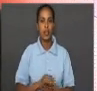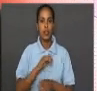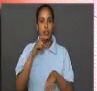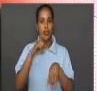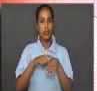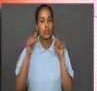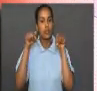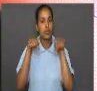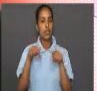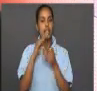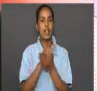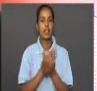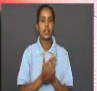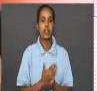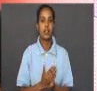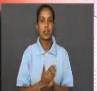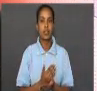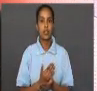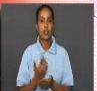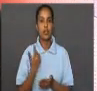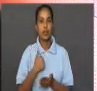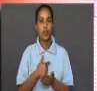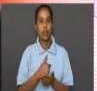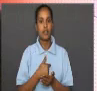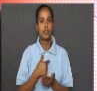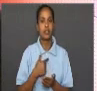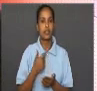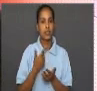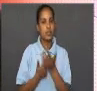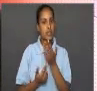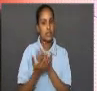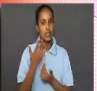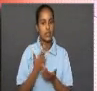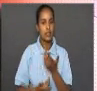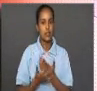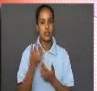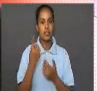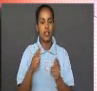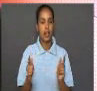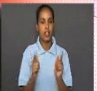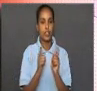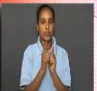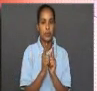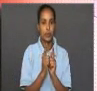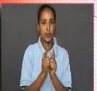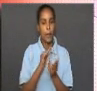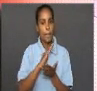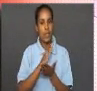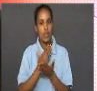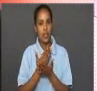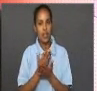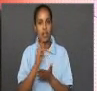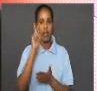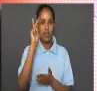During today's lesson, we are going to discuss the relationship